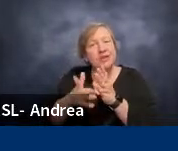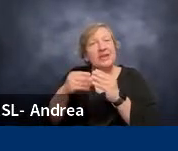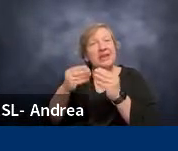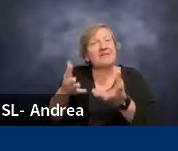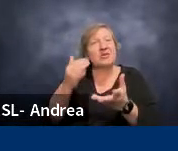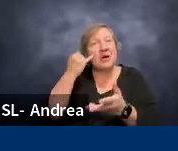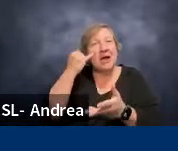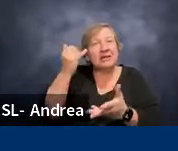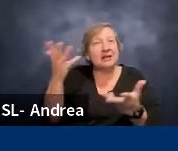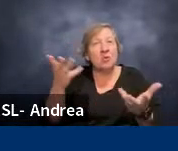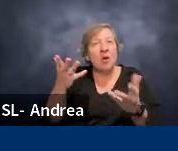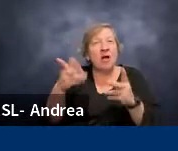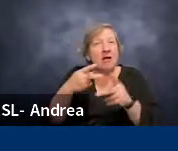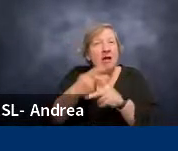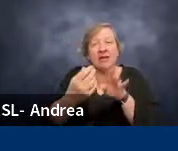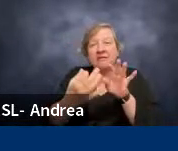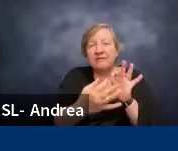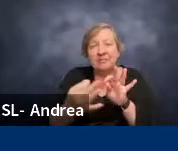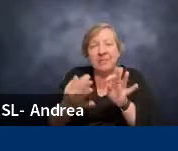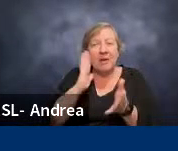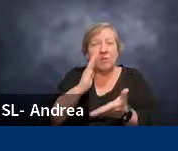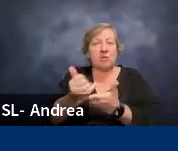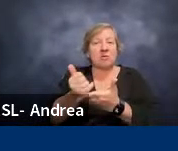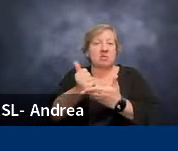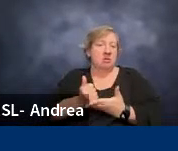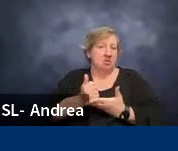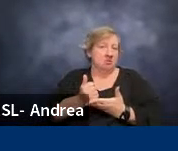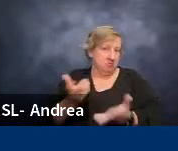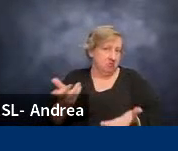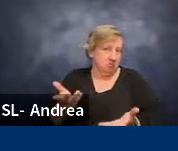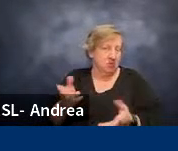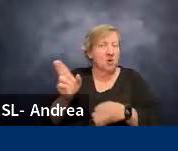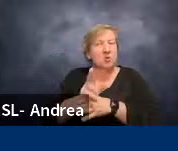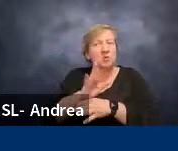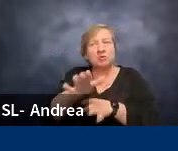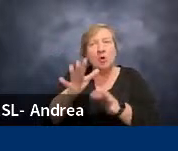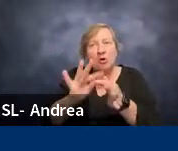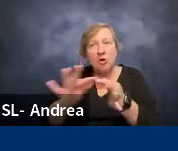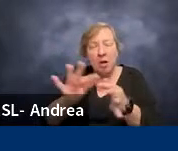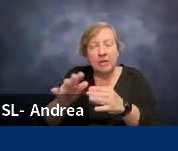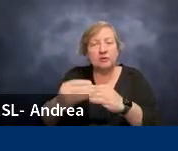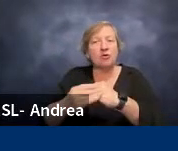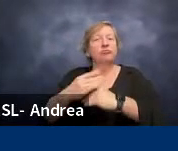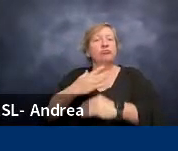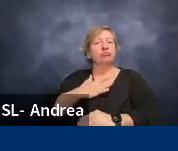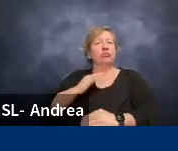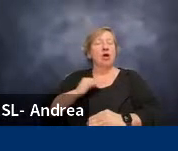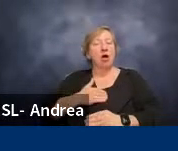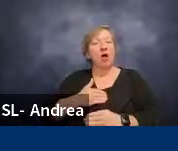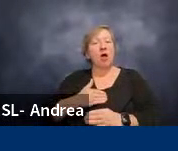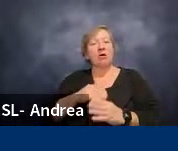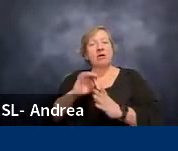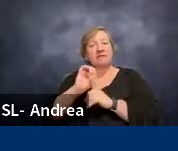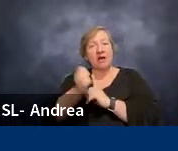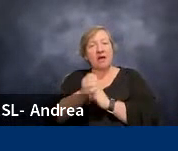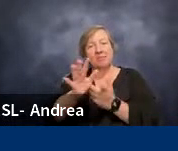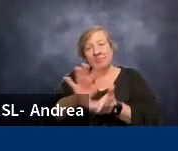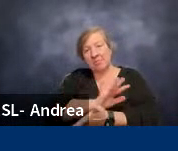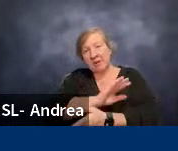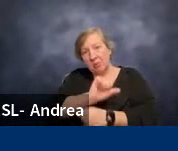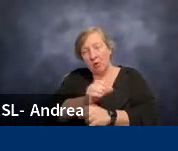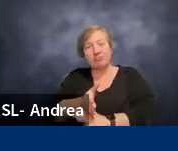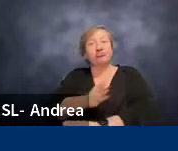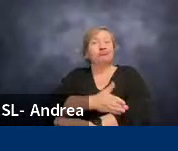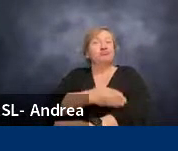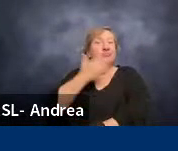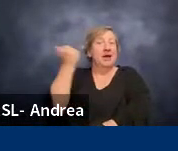what we're looking for, things that are going to help us use your comment to make our environmental document better. We want to